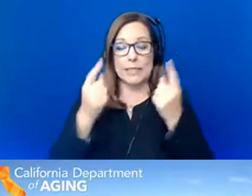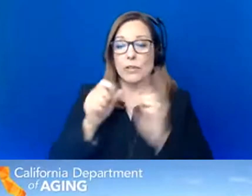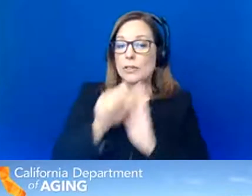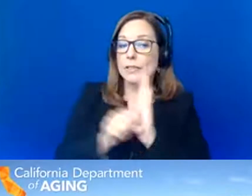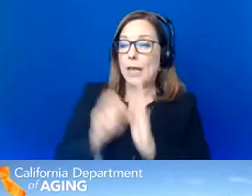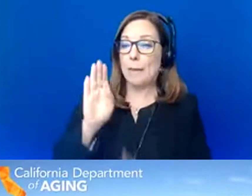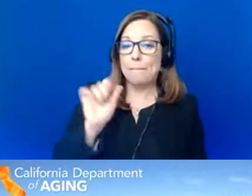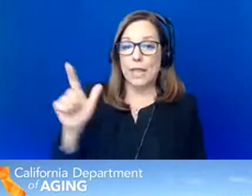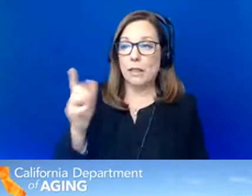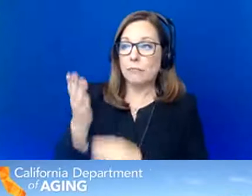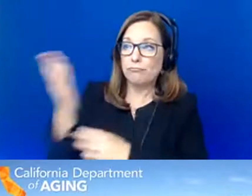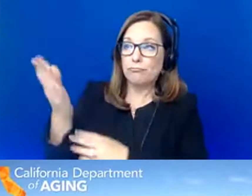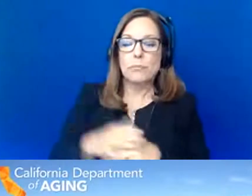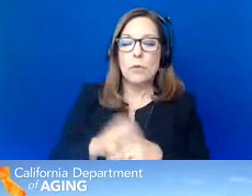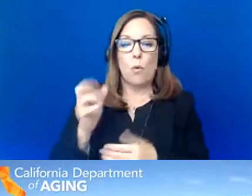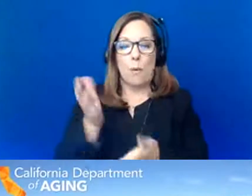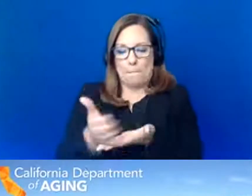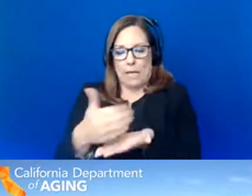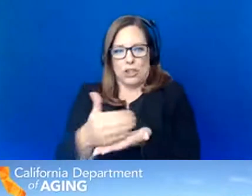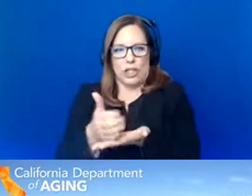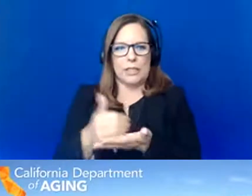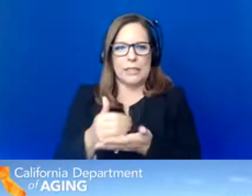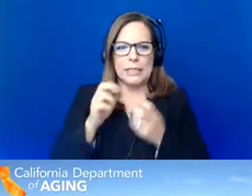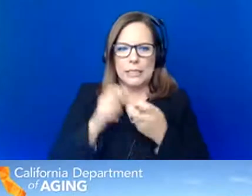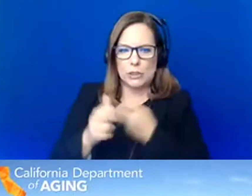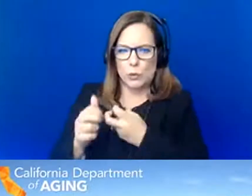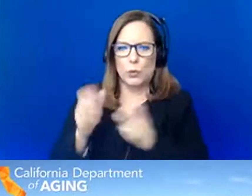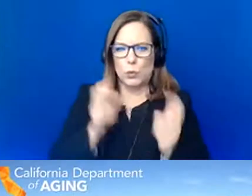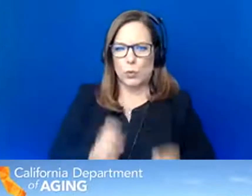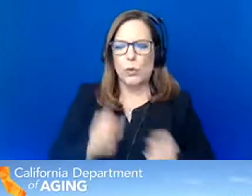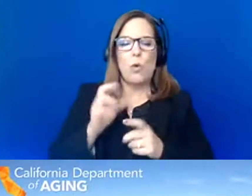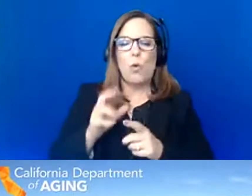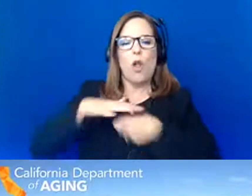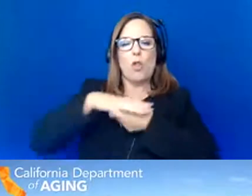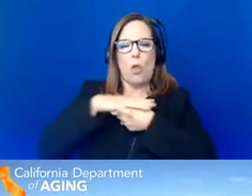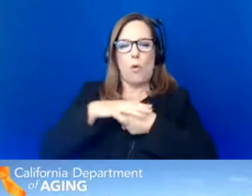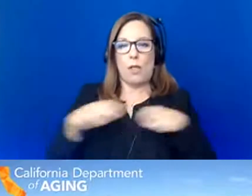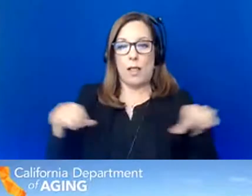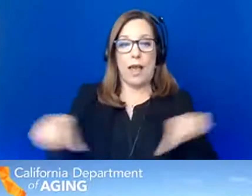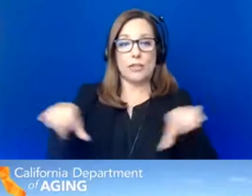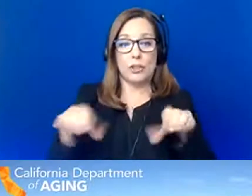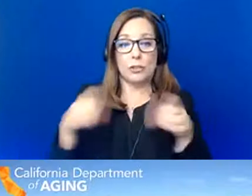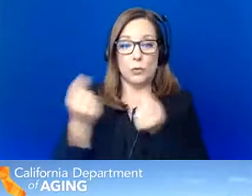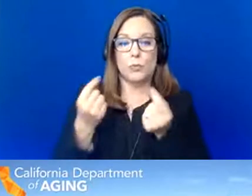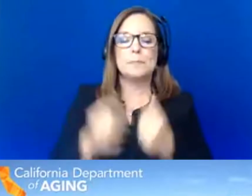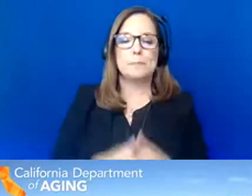there budget issues? Are there, local actions that we can develop and advance? Next slide.